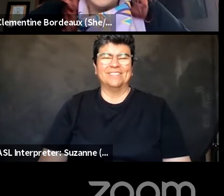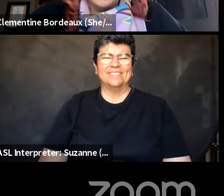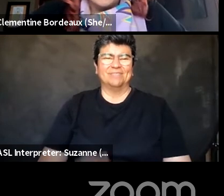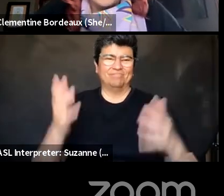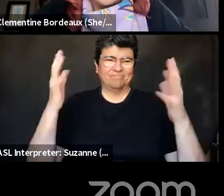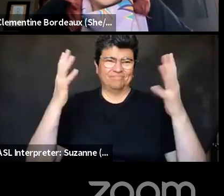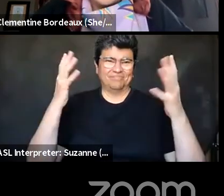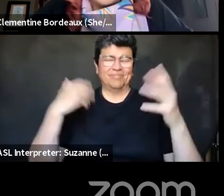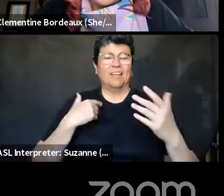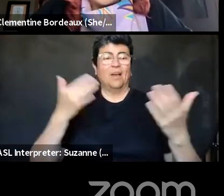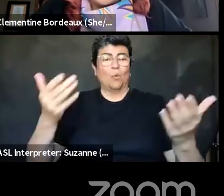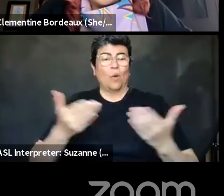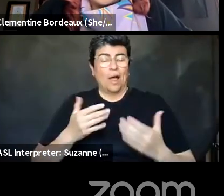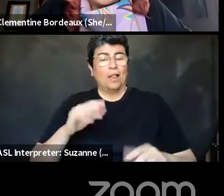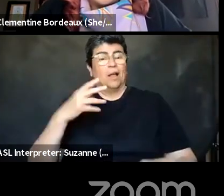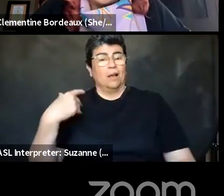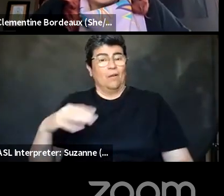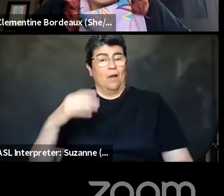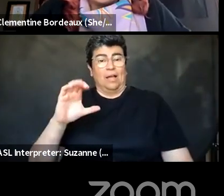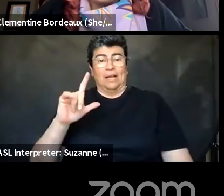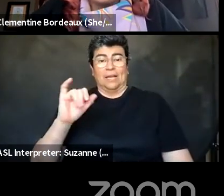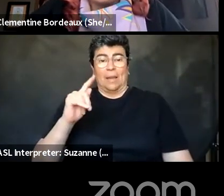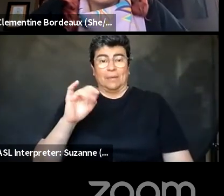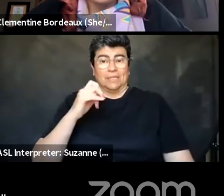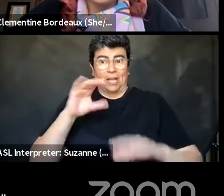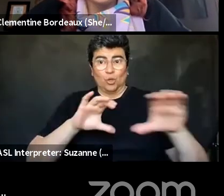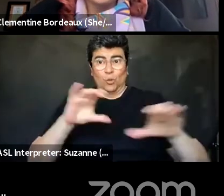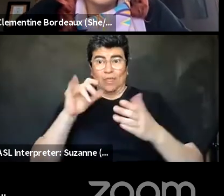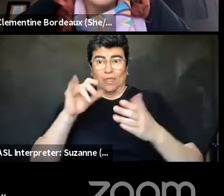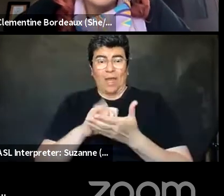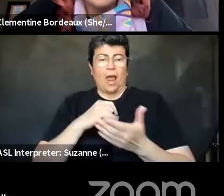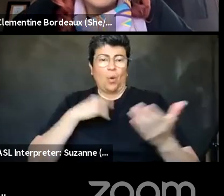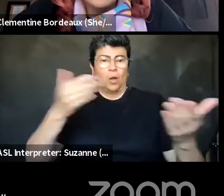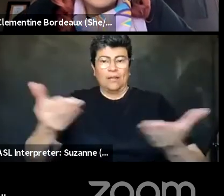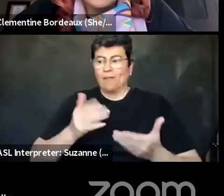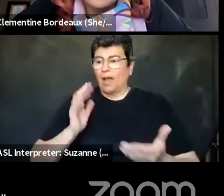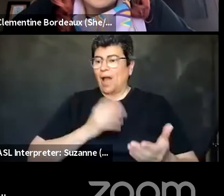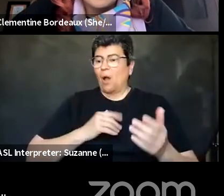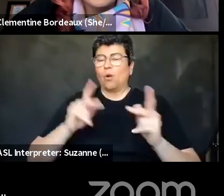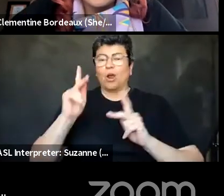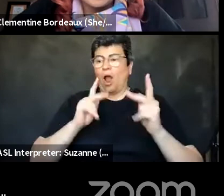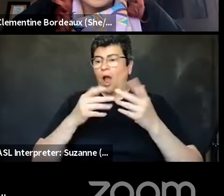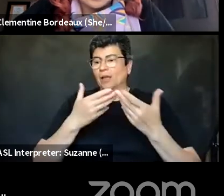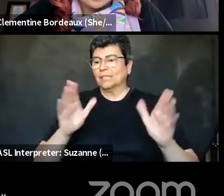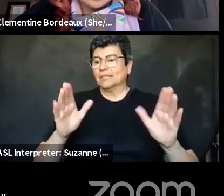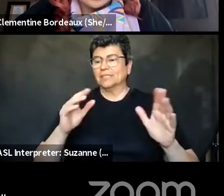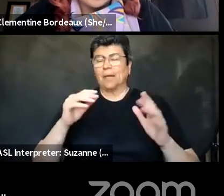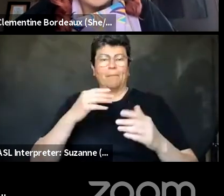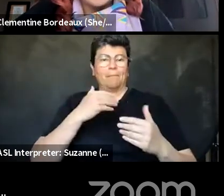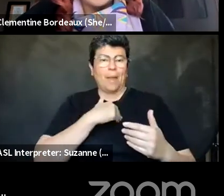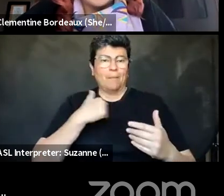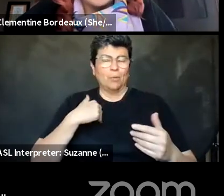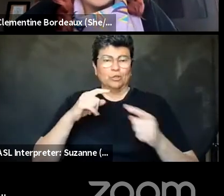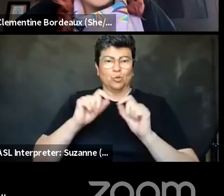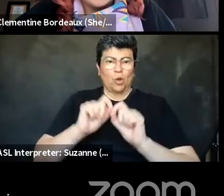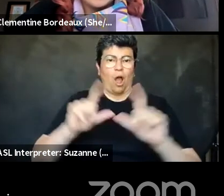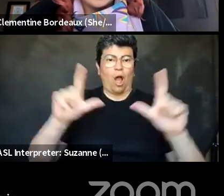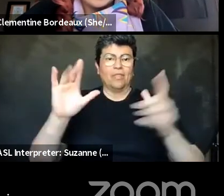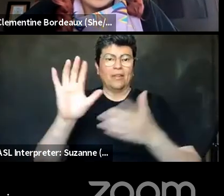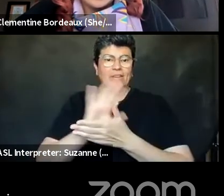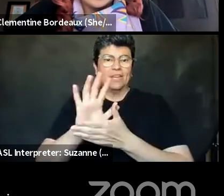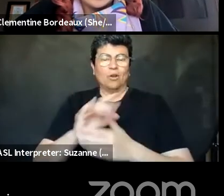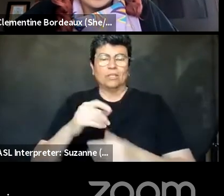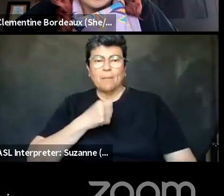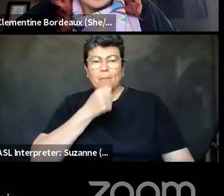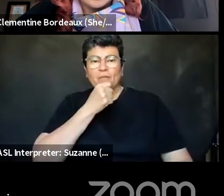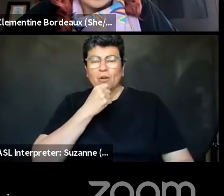Amazing. And while Clementine is doing that, I'm actually going to invite our audience members to turn on their videos and their